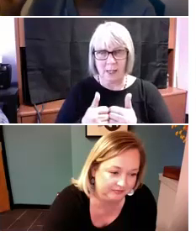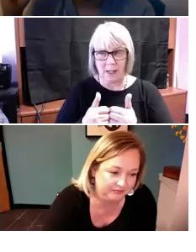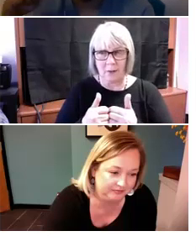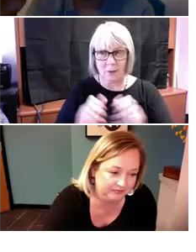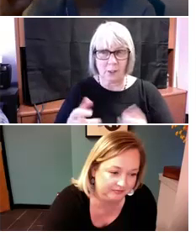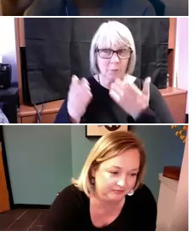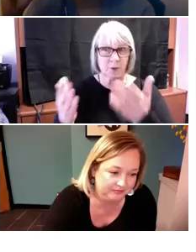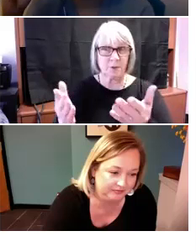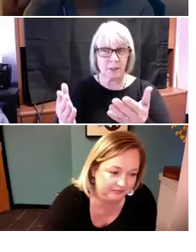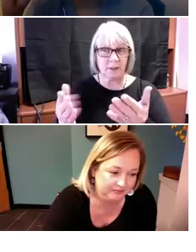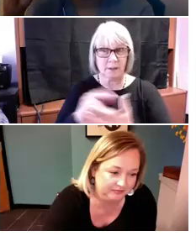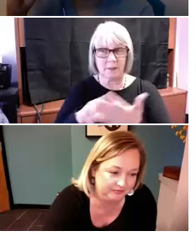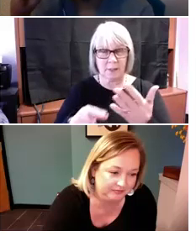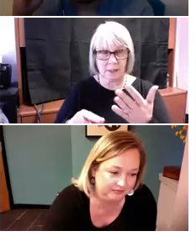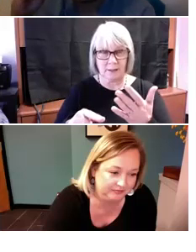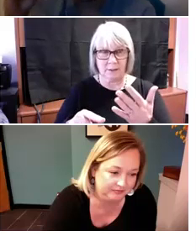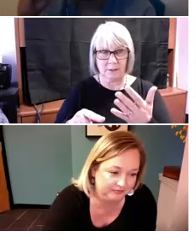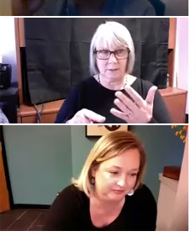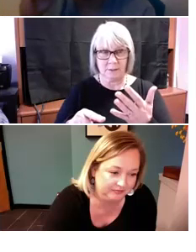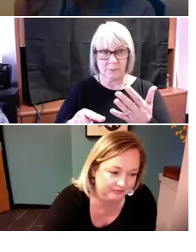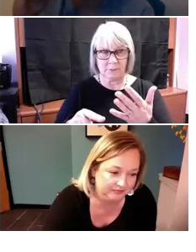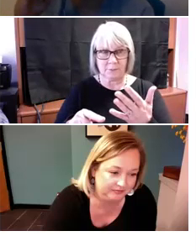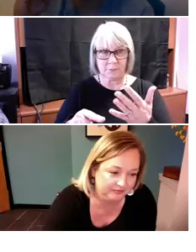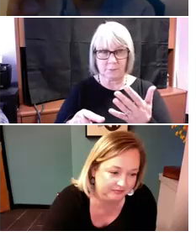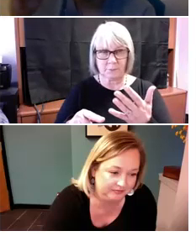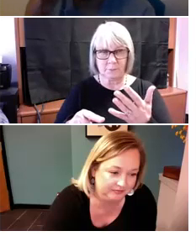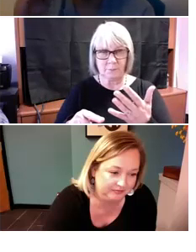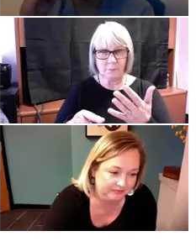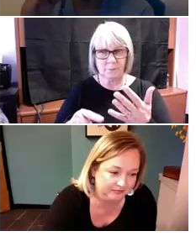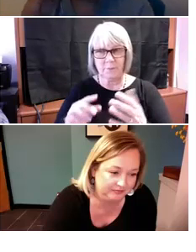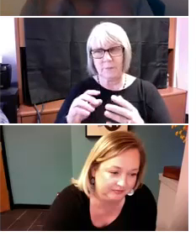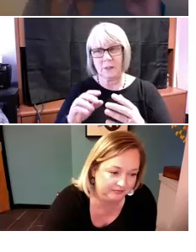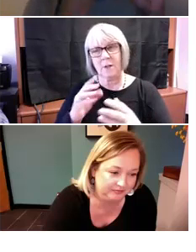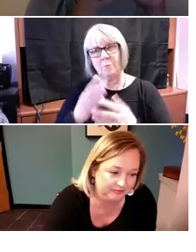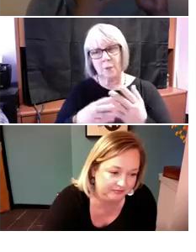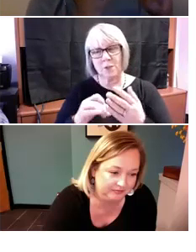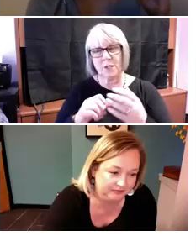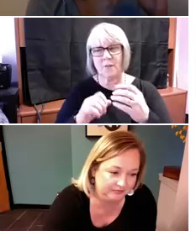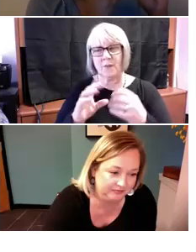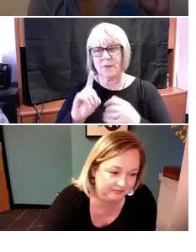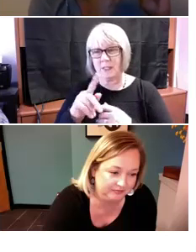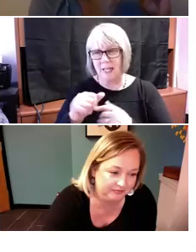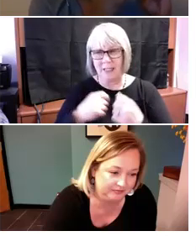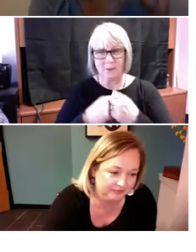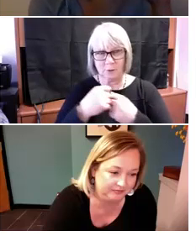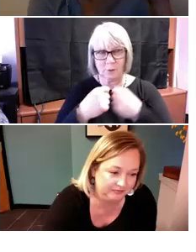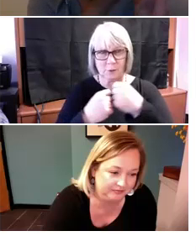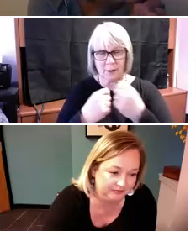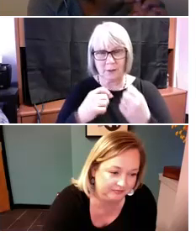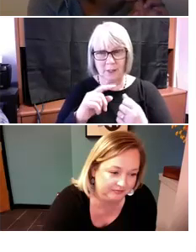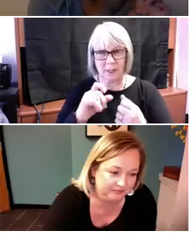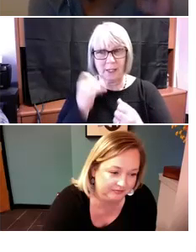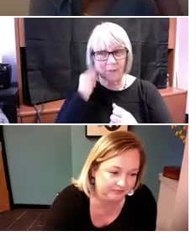represent these sort of a data structure in my memory where I only have access